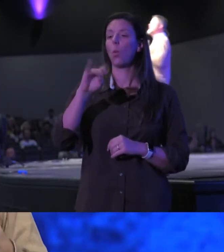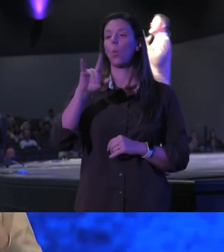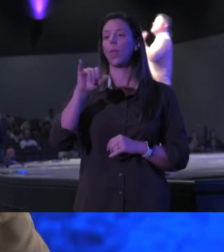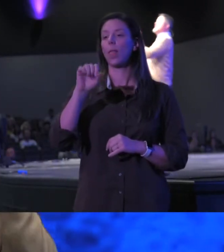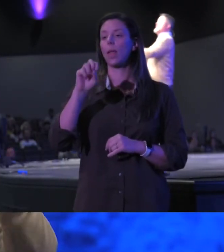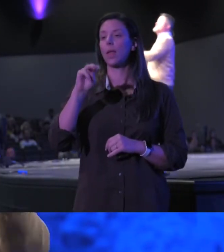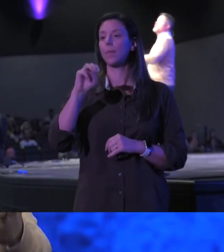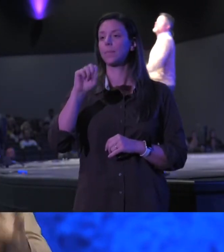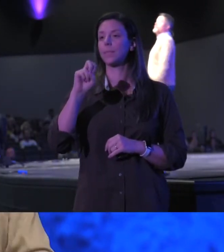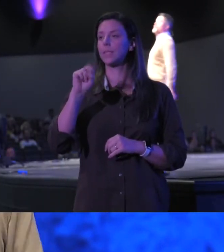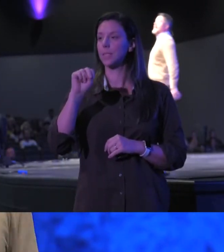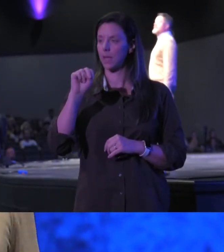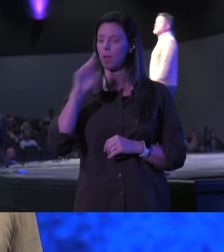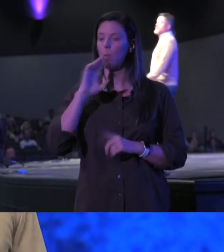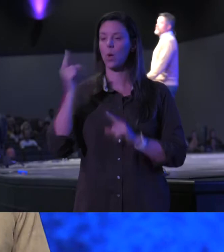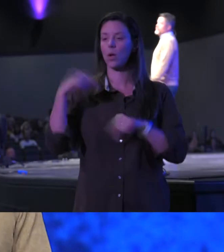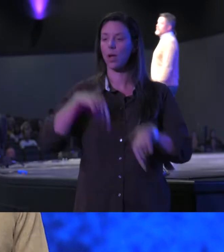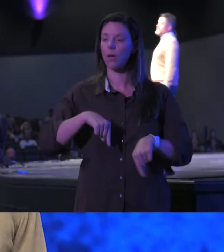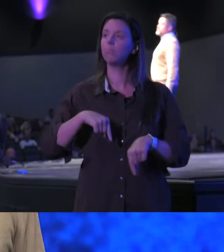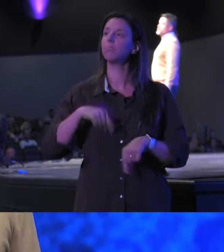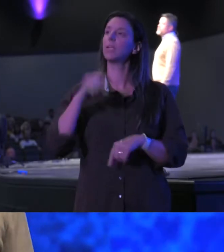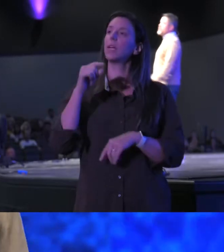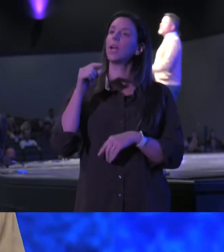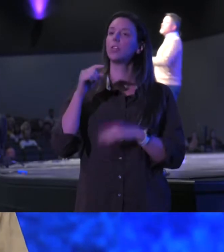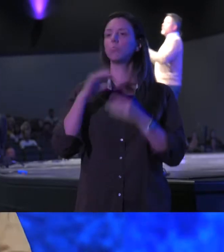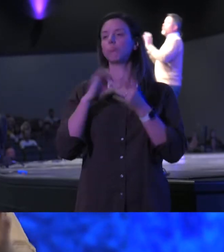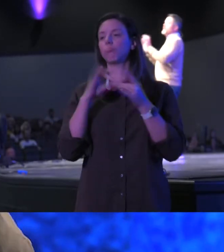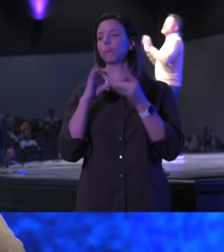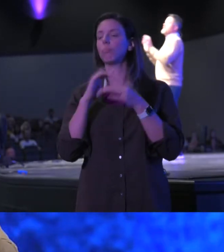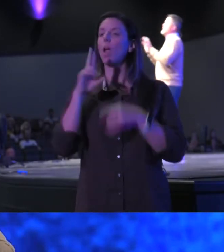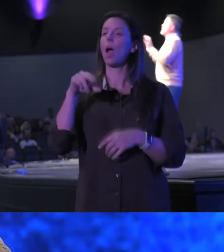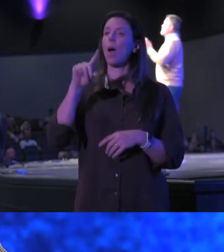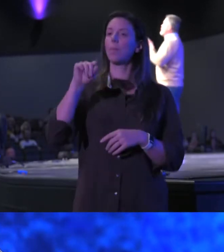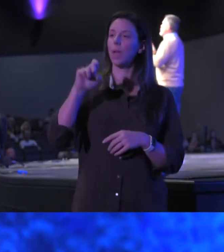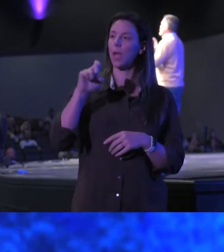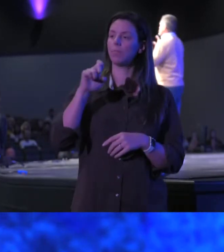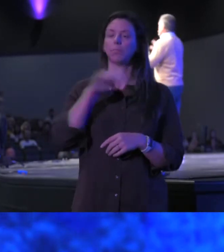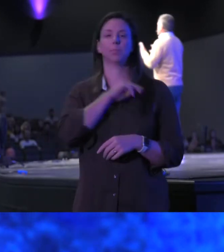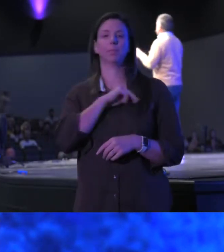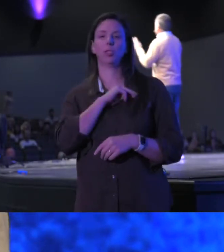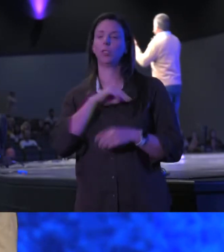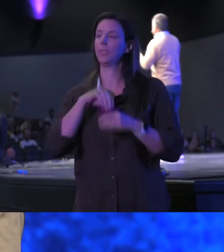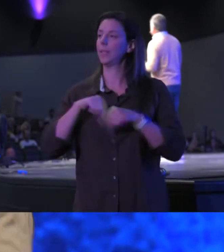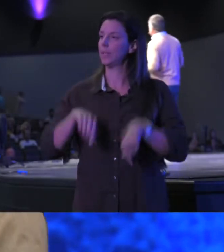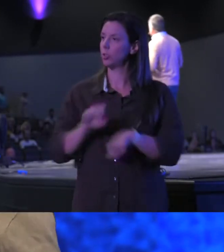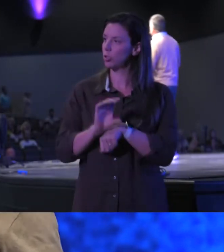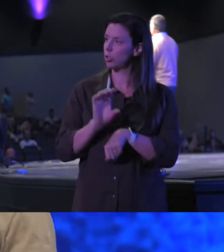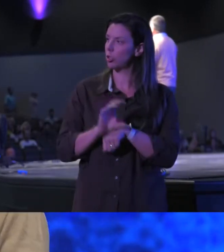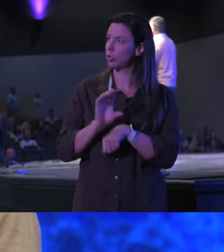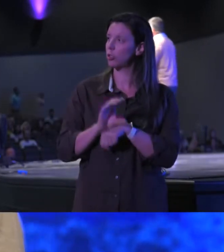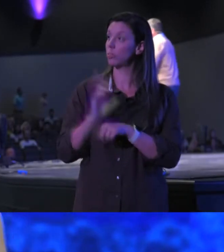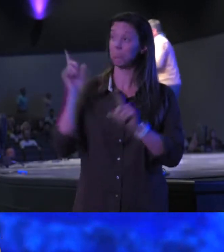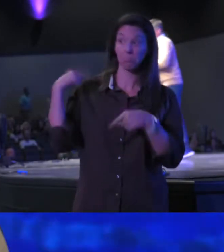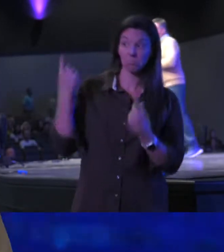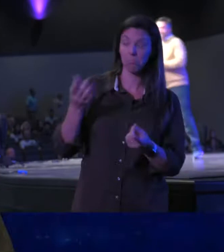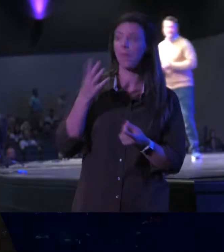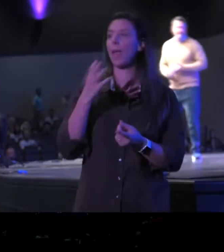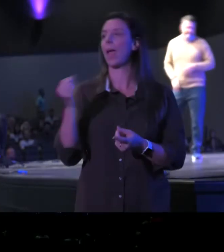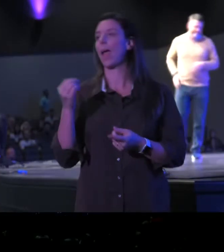not only an update as to what the Lord has been doing through our missions, but what you can look forward to. Would you make Jason welcome this